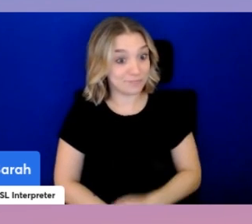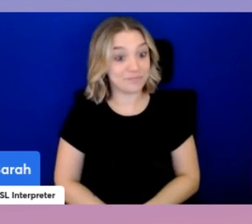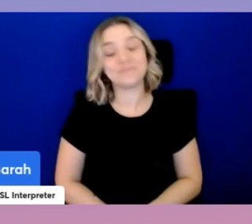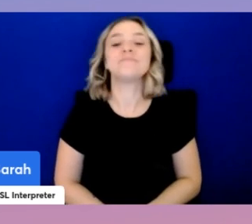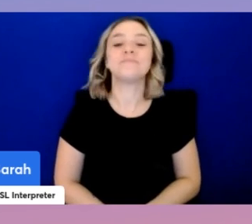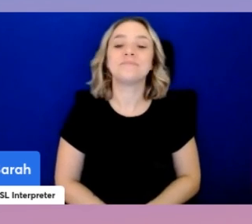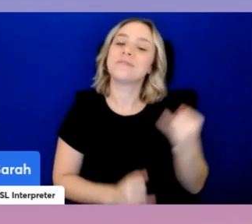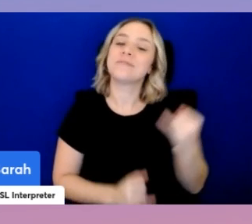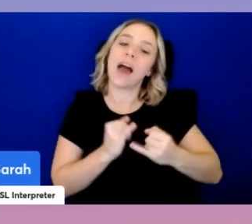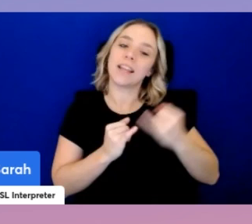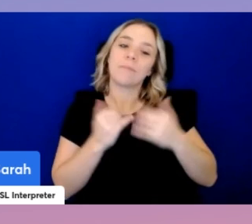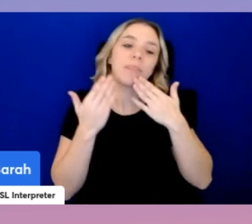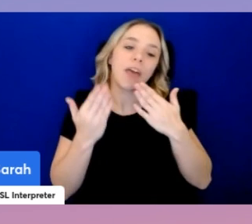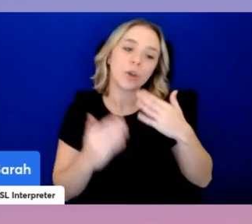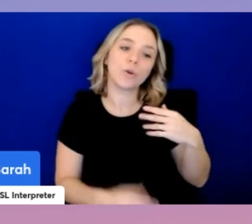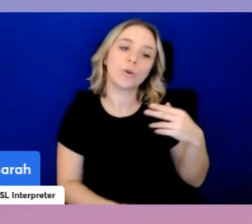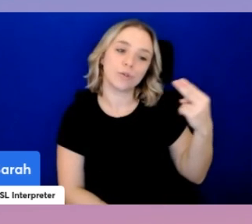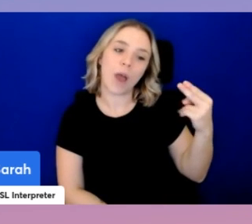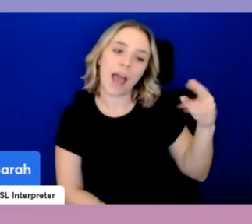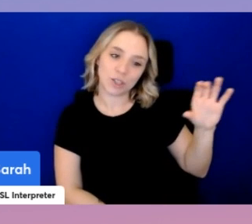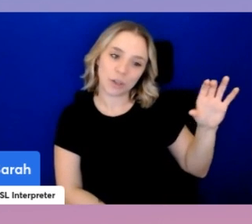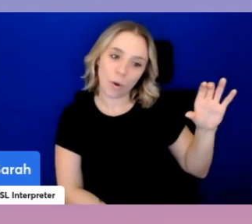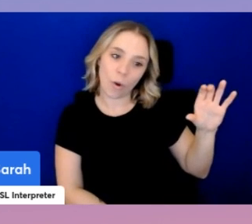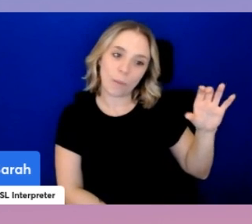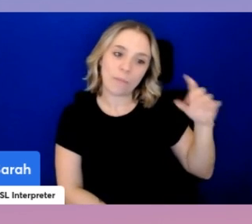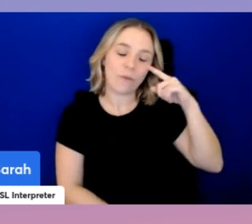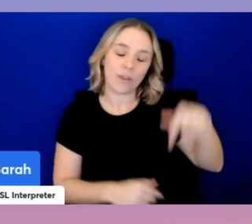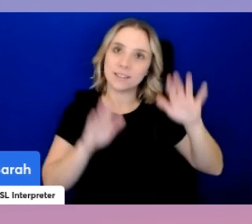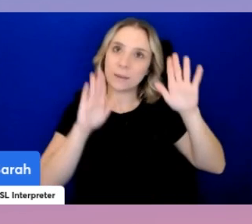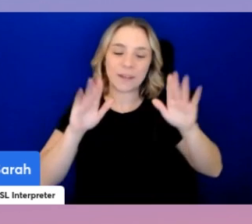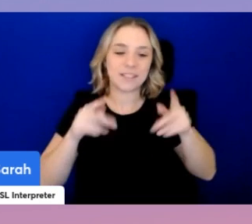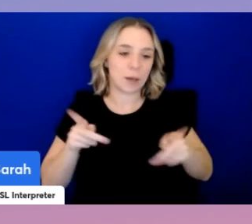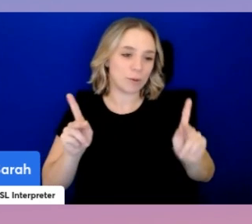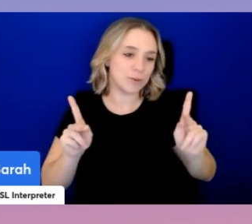Finally, thanks to HashiCorp for this amazing opportunity and the whole team that make